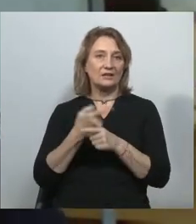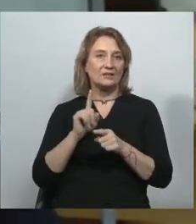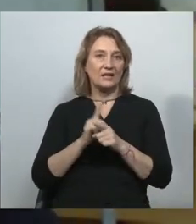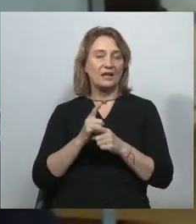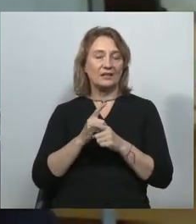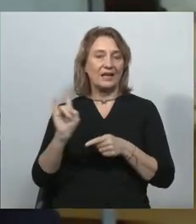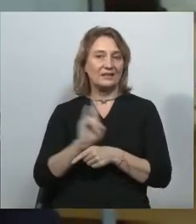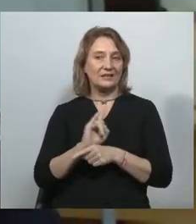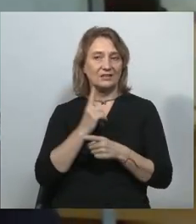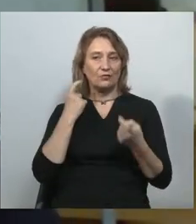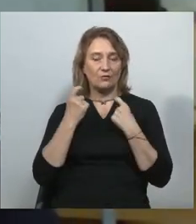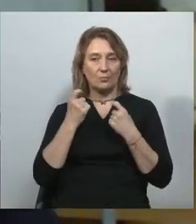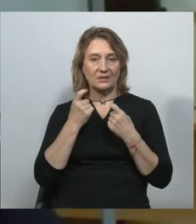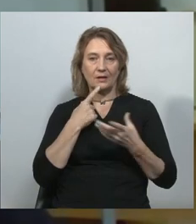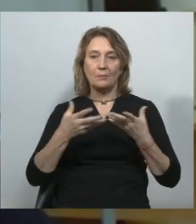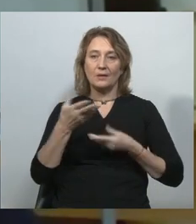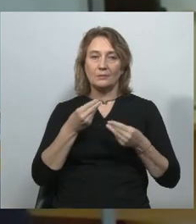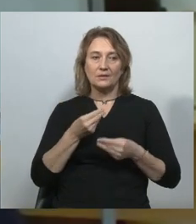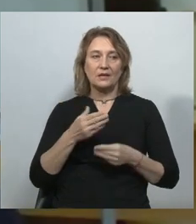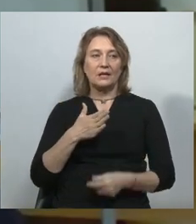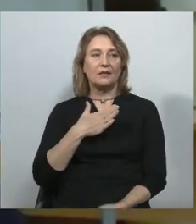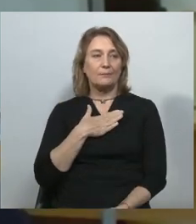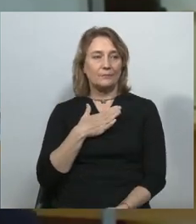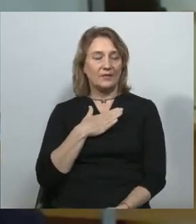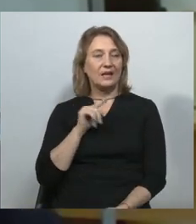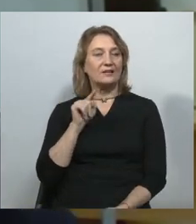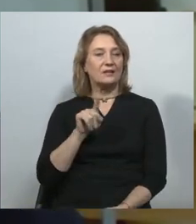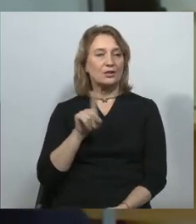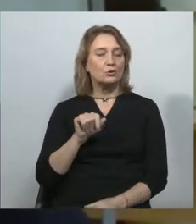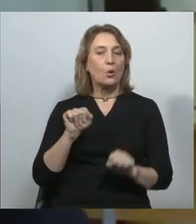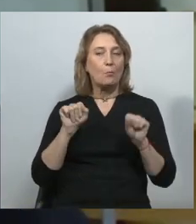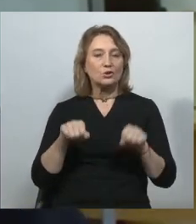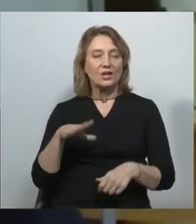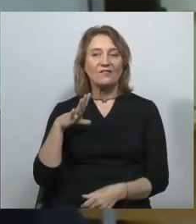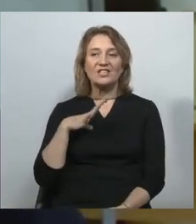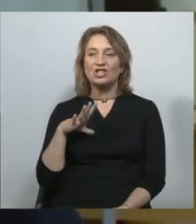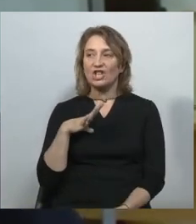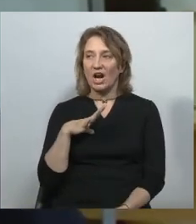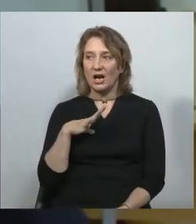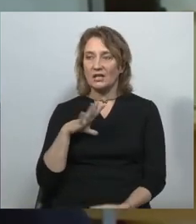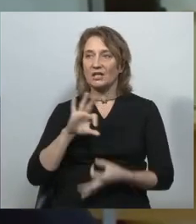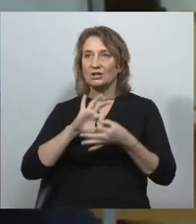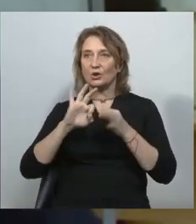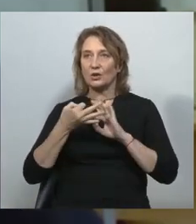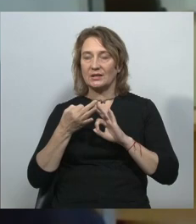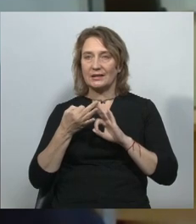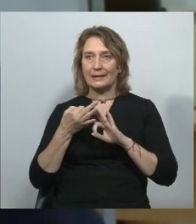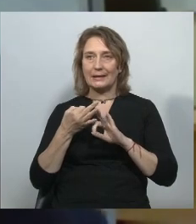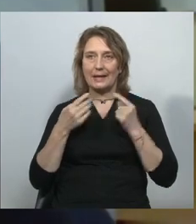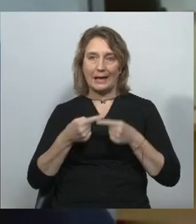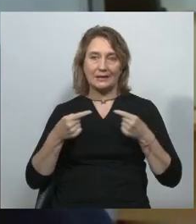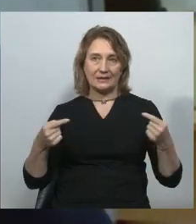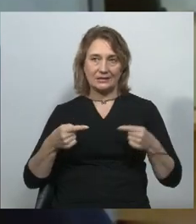to, you know, target this disinformation. That's what I think is possible ahead of us.